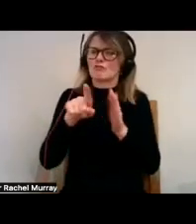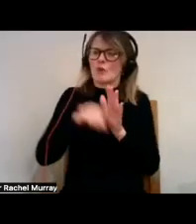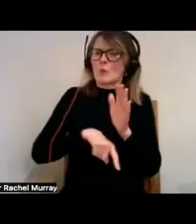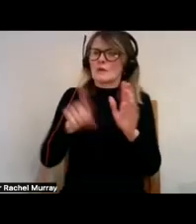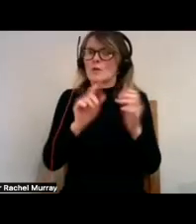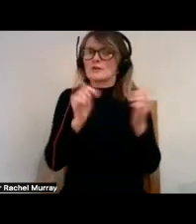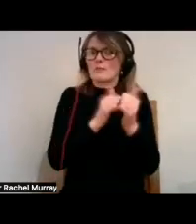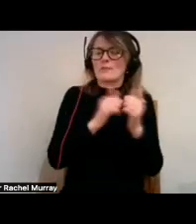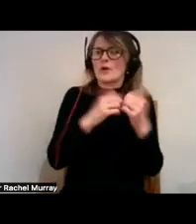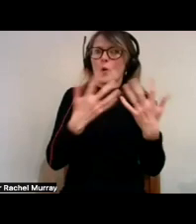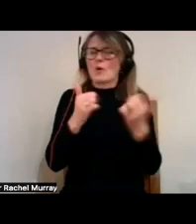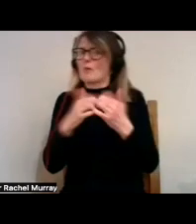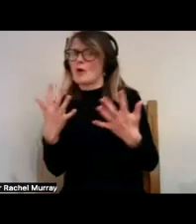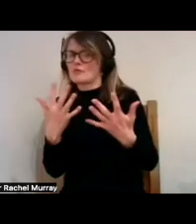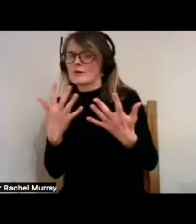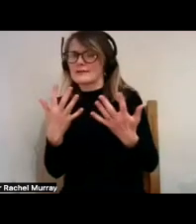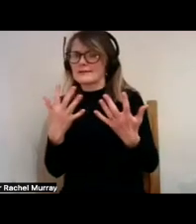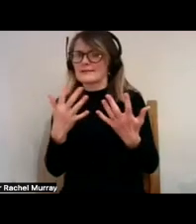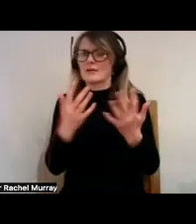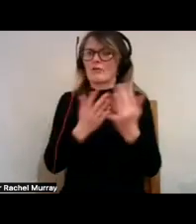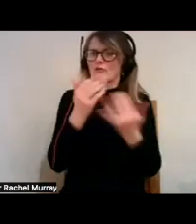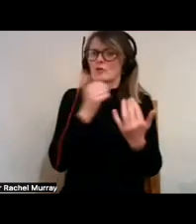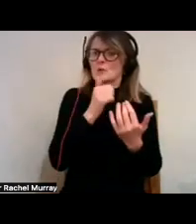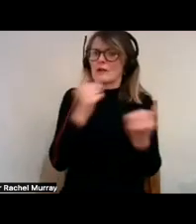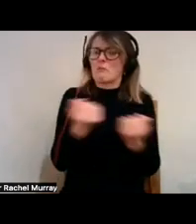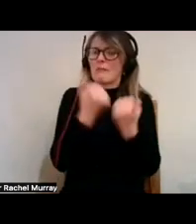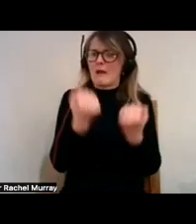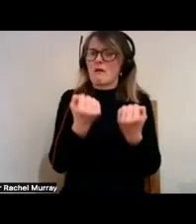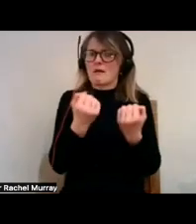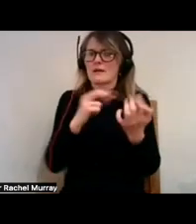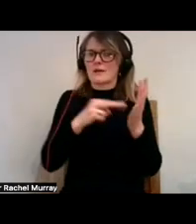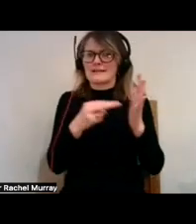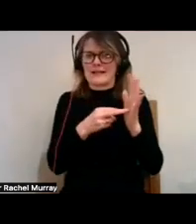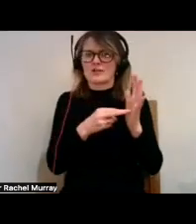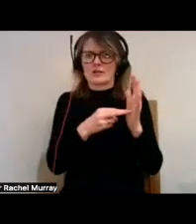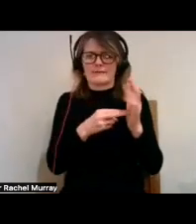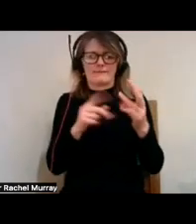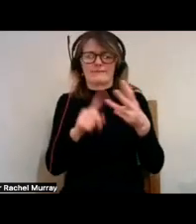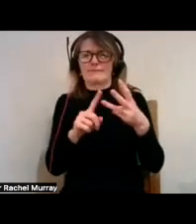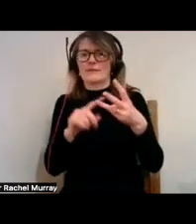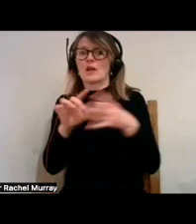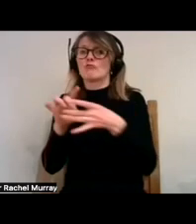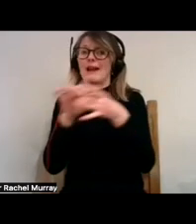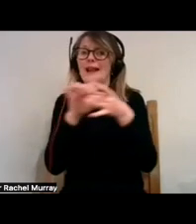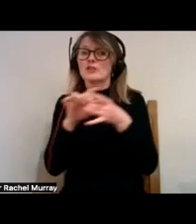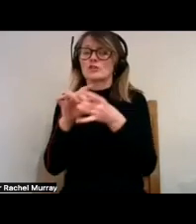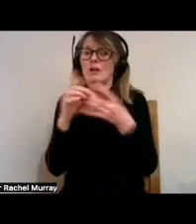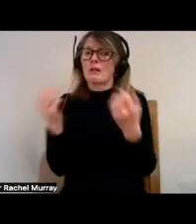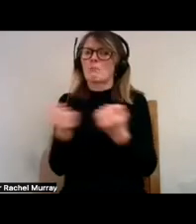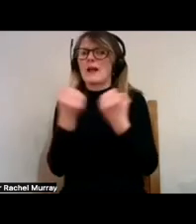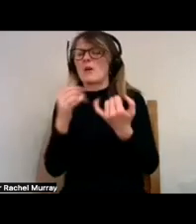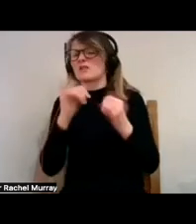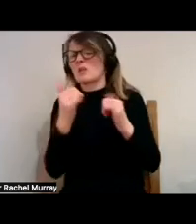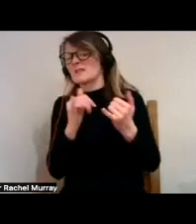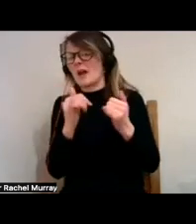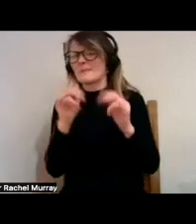of power in an organisation. Then there was relational power, which sometimes is known as soft power.